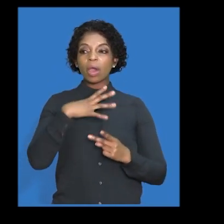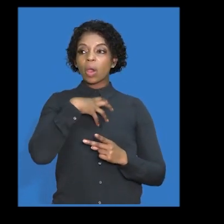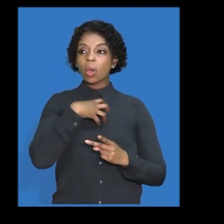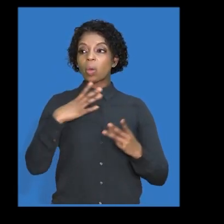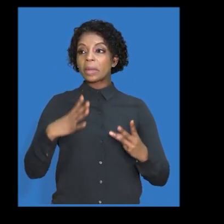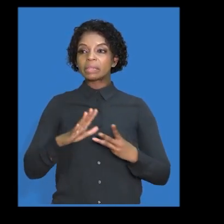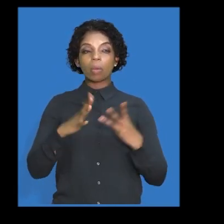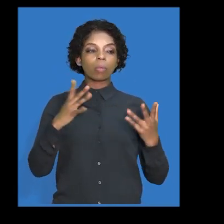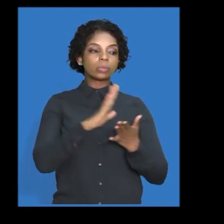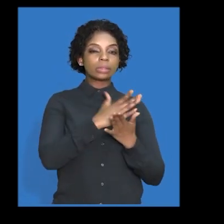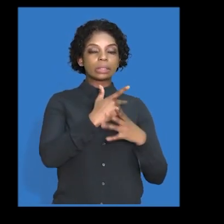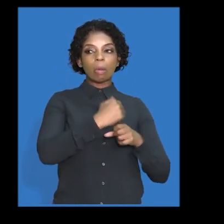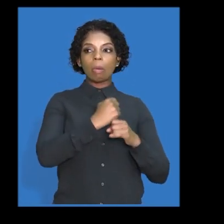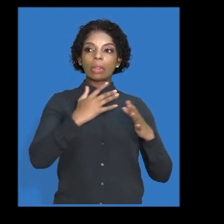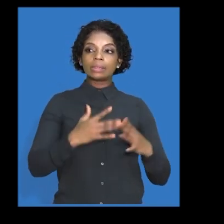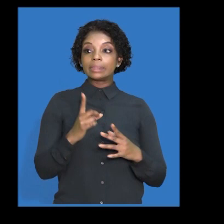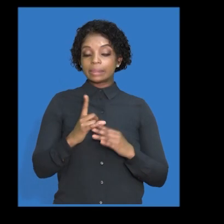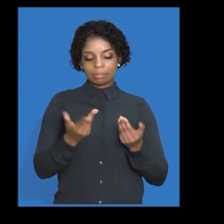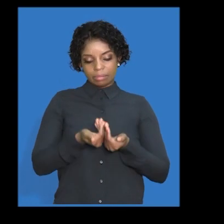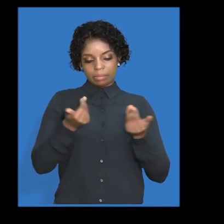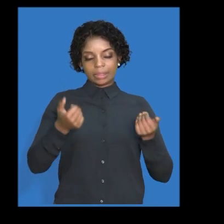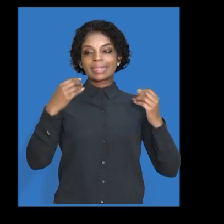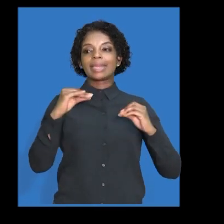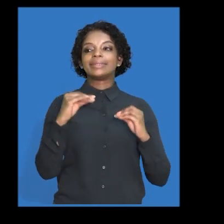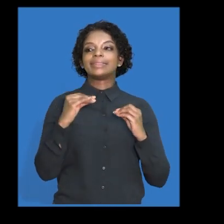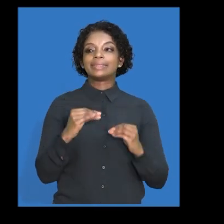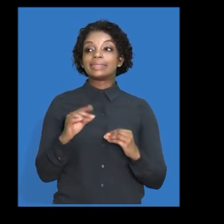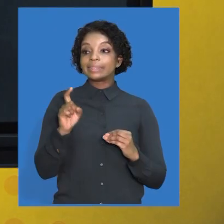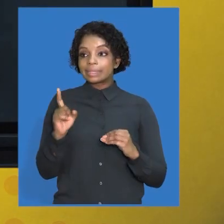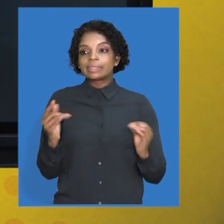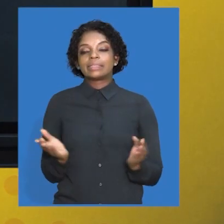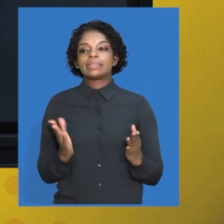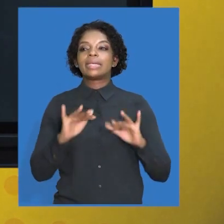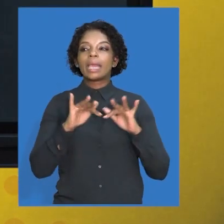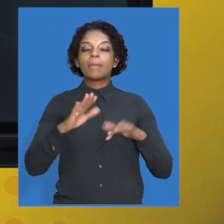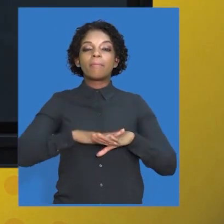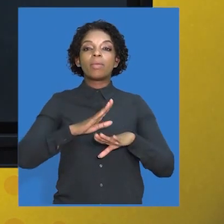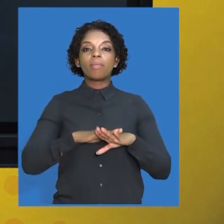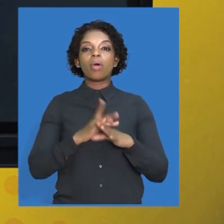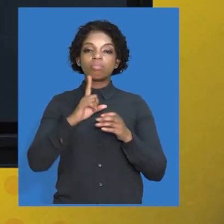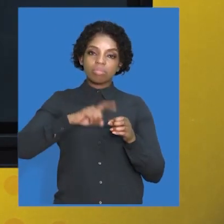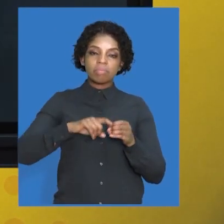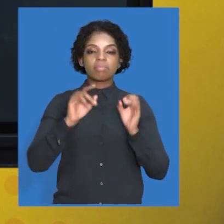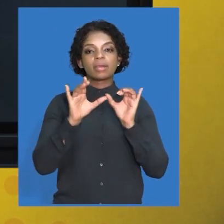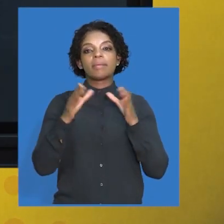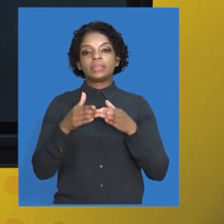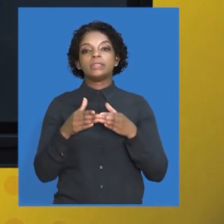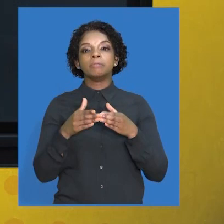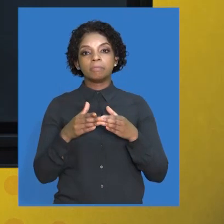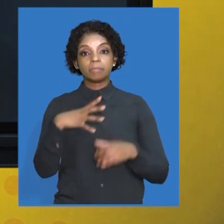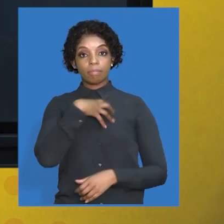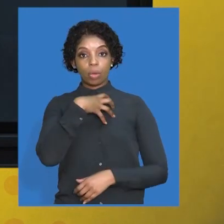more people to join the company. Right? So in the eyes of the law, the company and the shareholders are seen